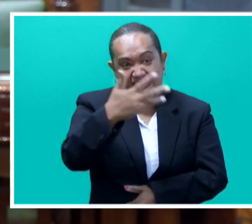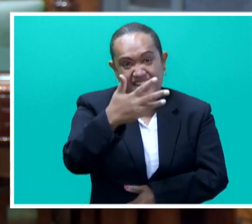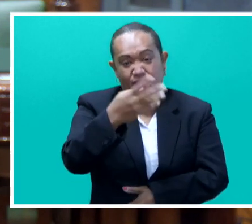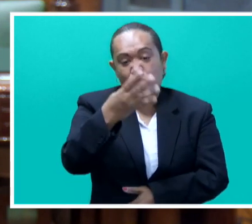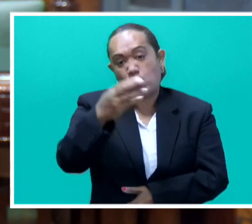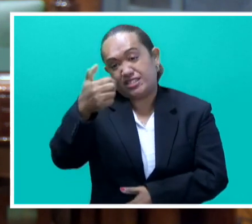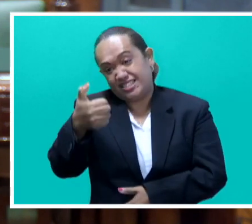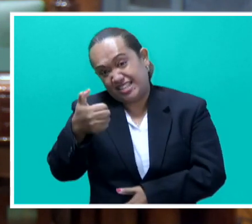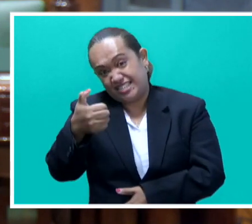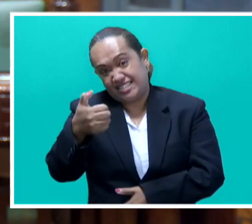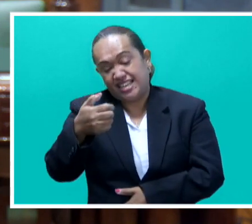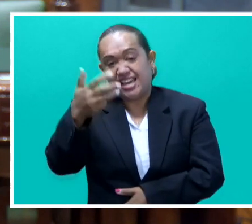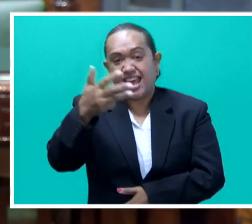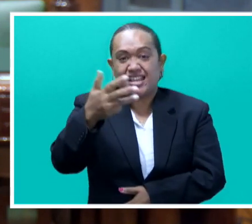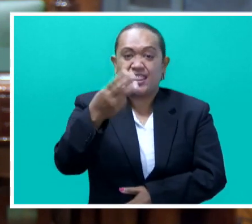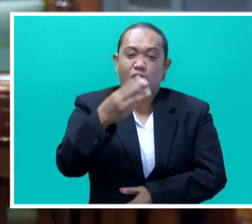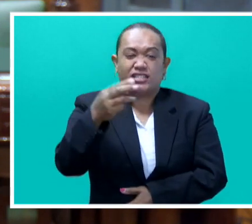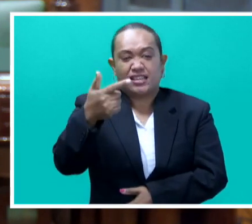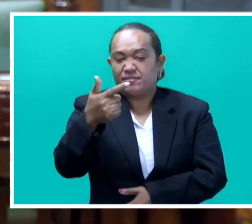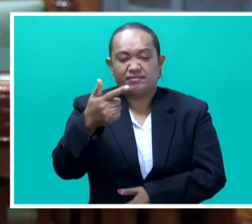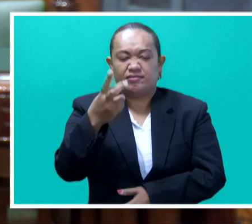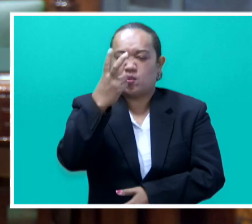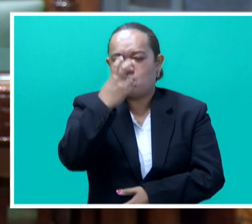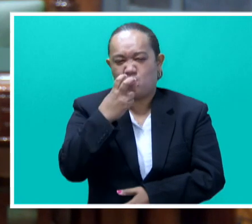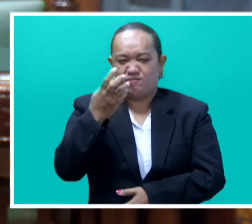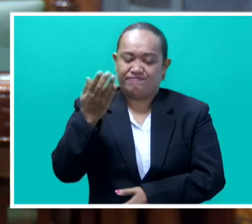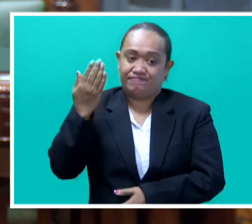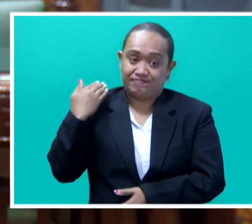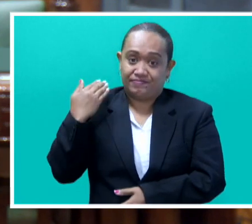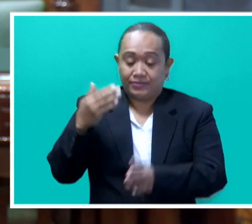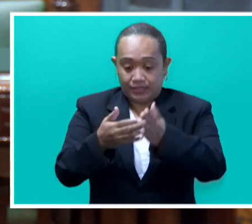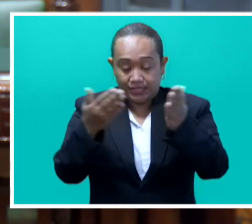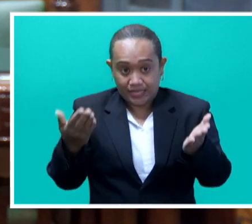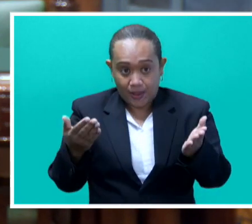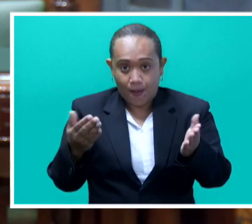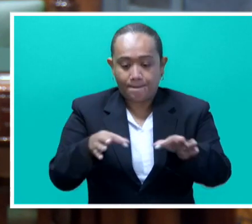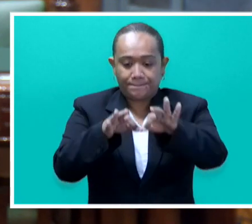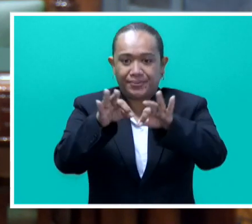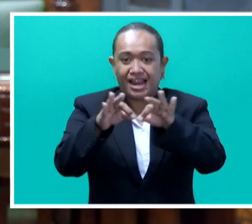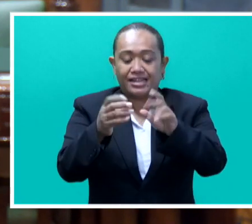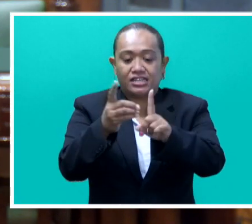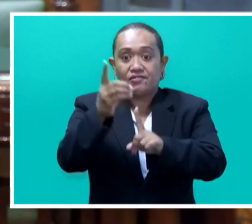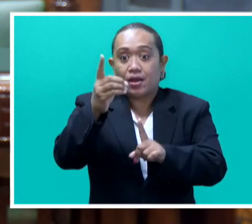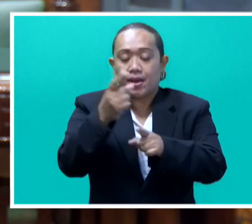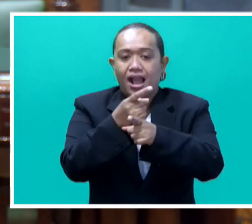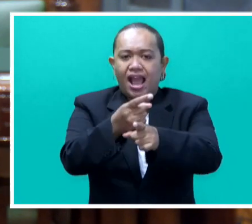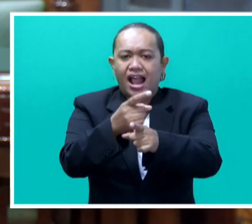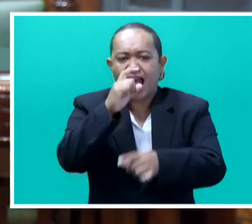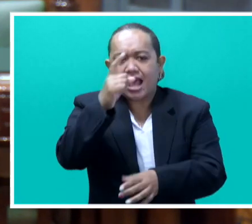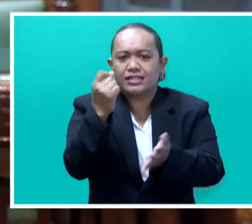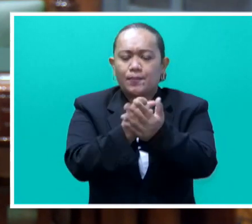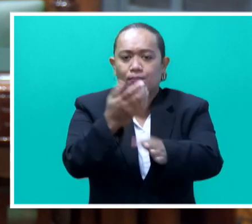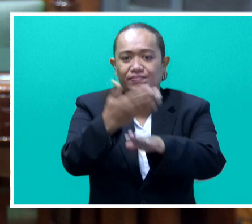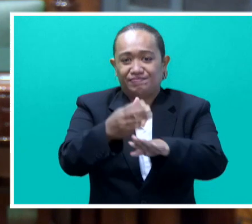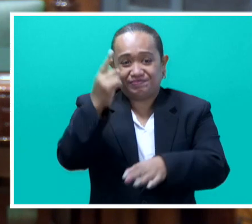no longer serving our interest. Unfortunately, our planning and development guidelines cannot support new thinking in